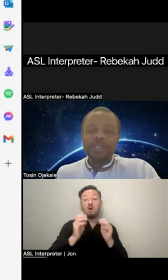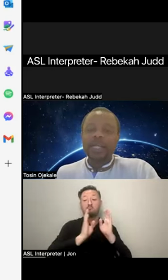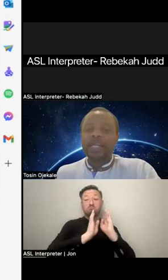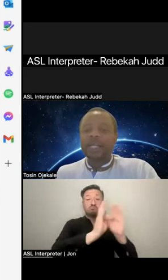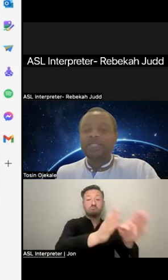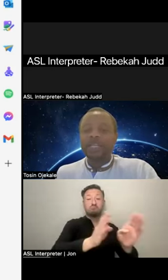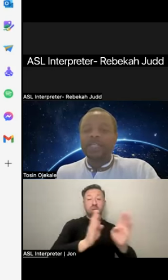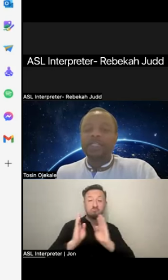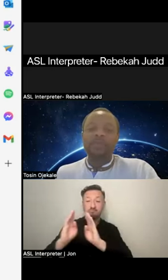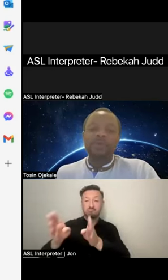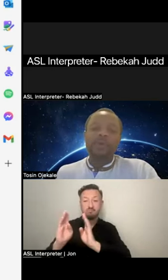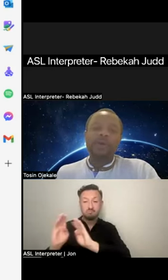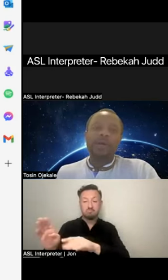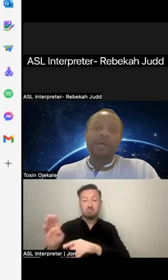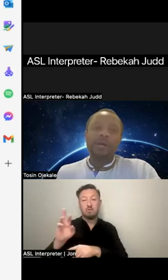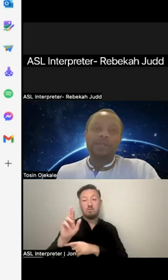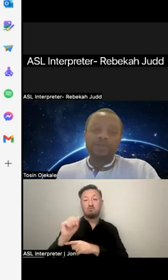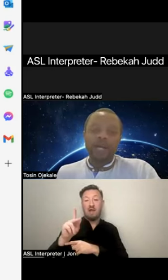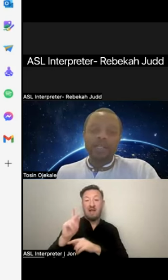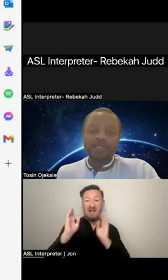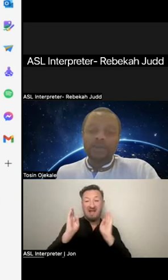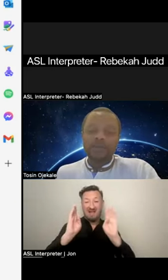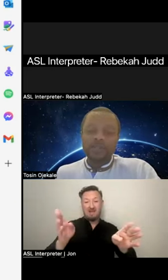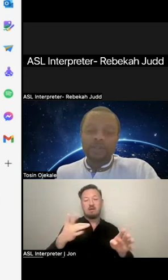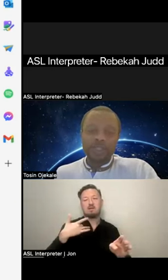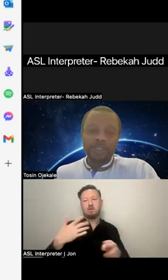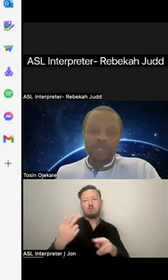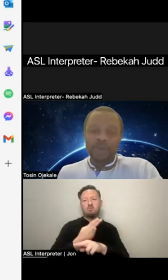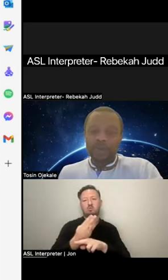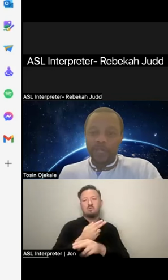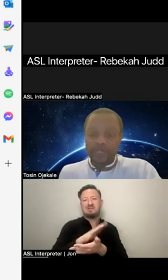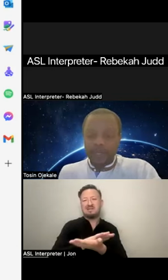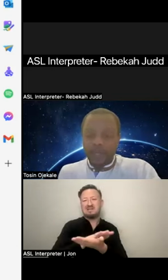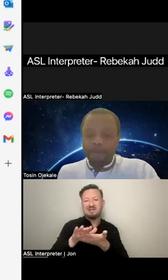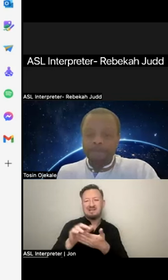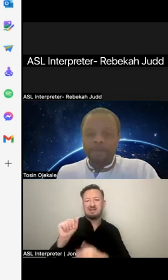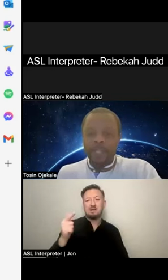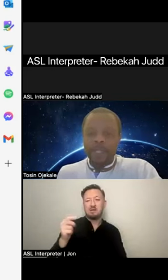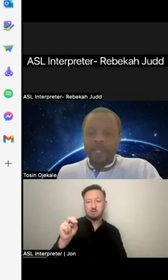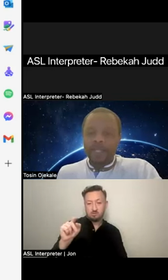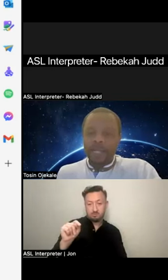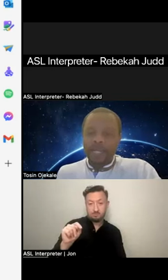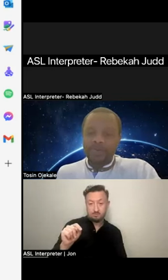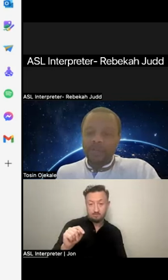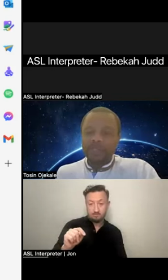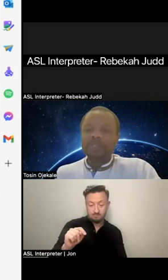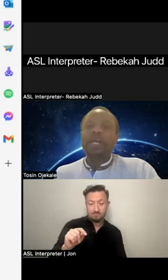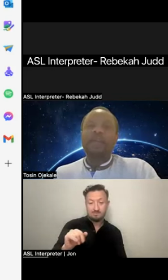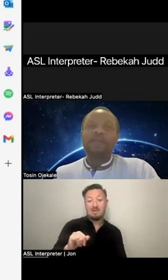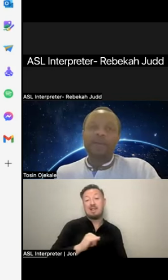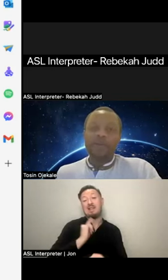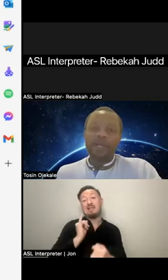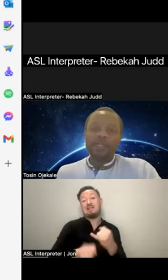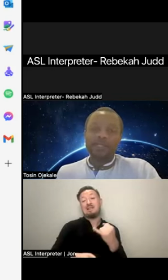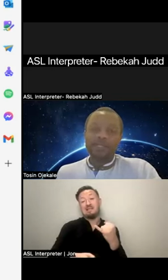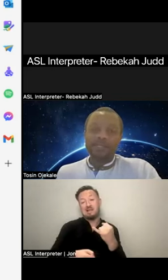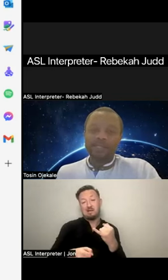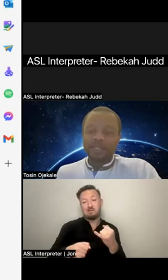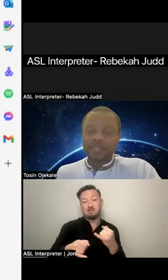use clean agents as your suppression equipment, okay? Then last one,